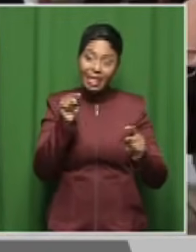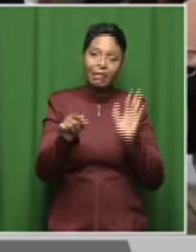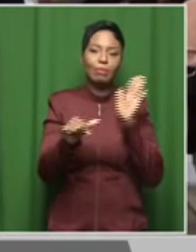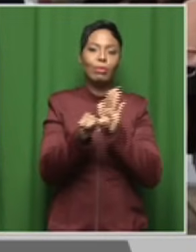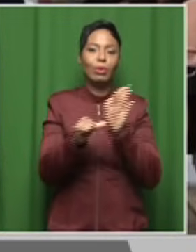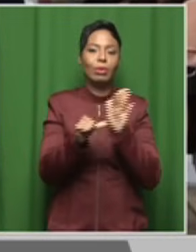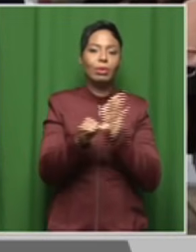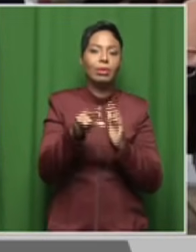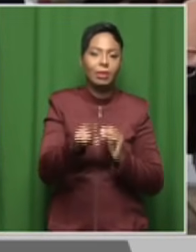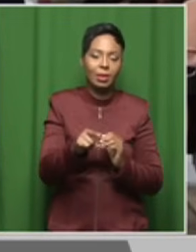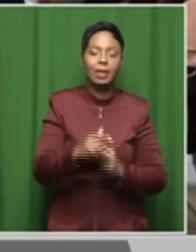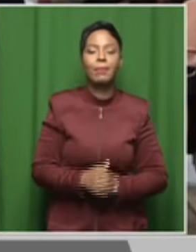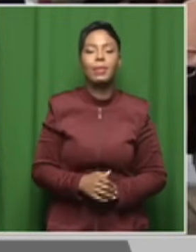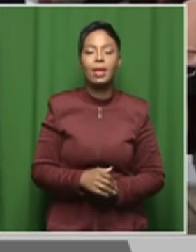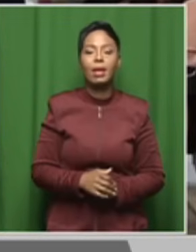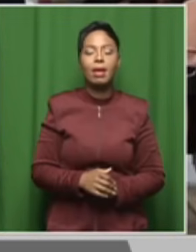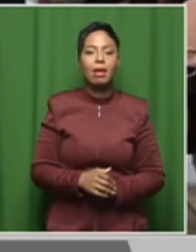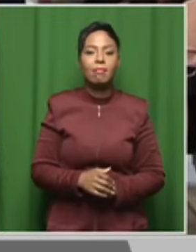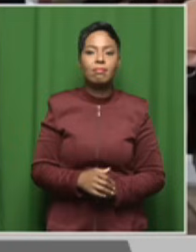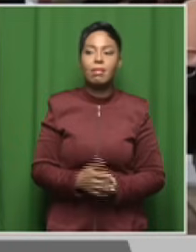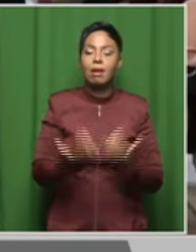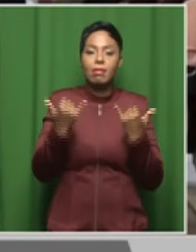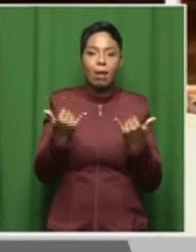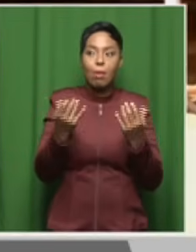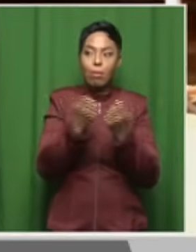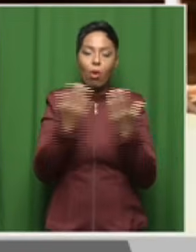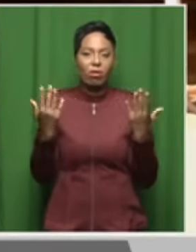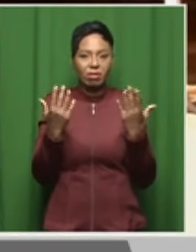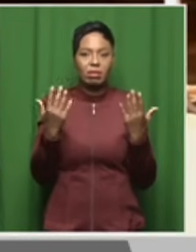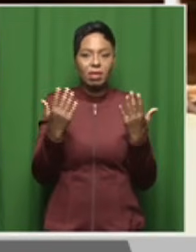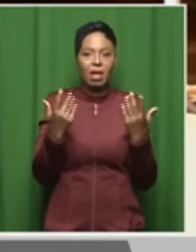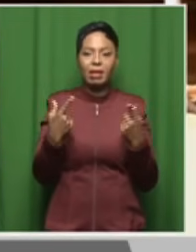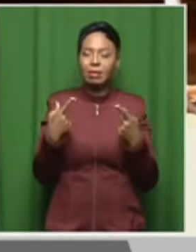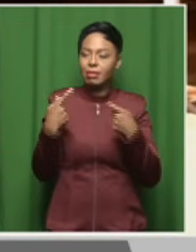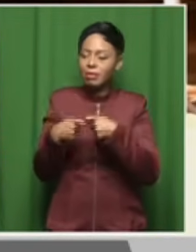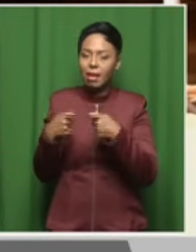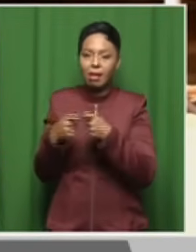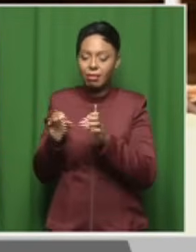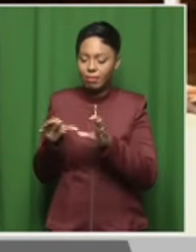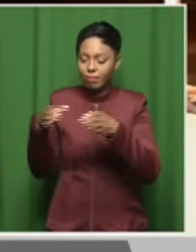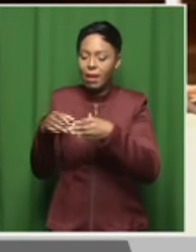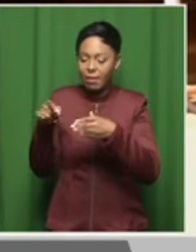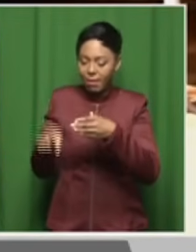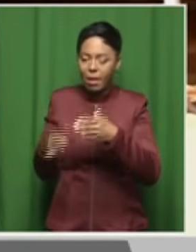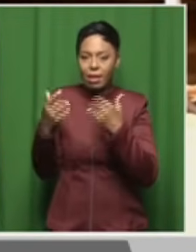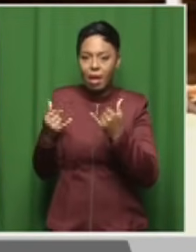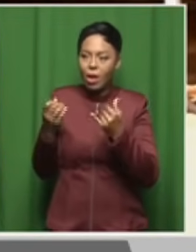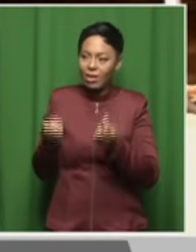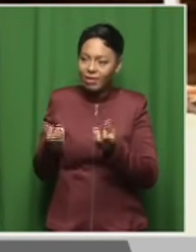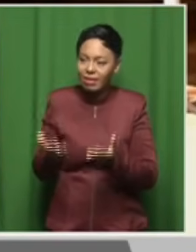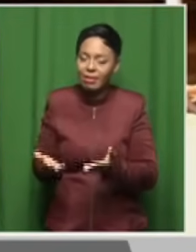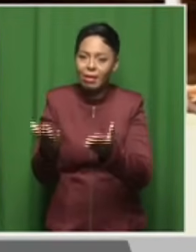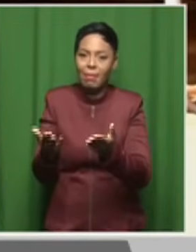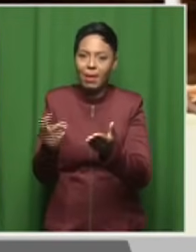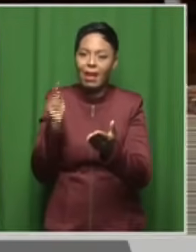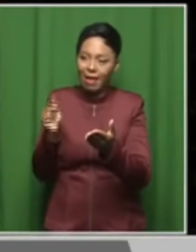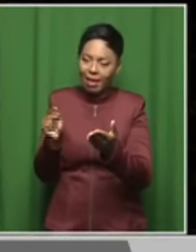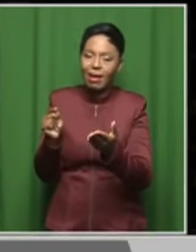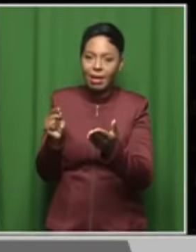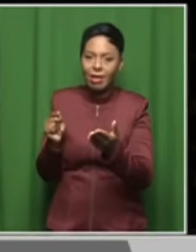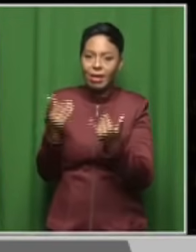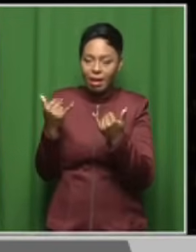What we don't have insufficient supplies. What we have is difficulty of delivery. And I think it really needs to be